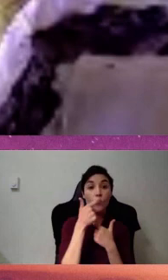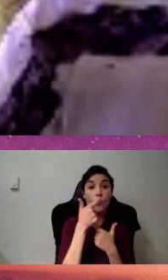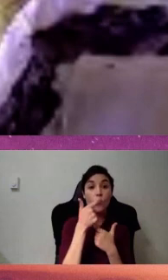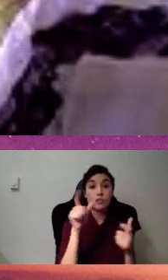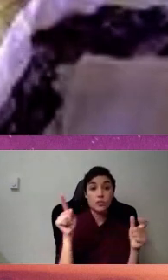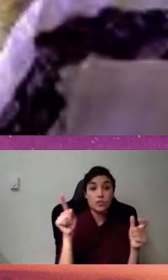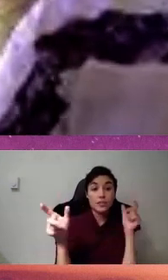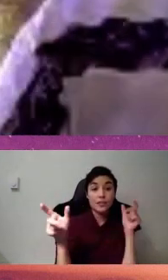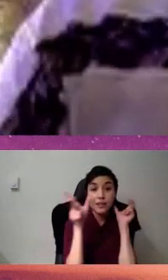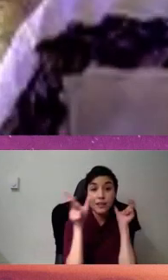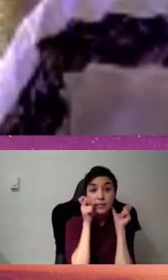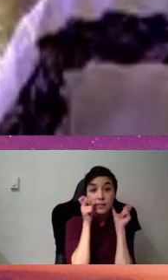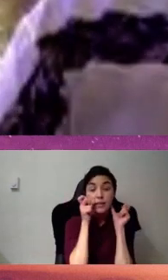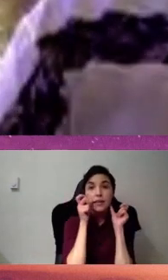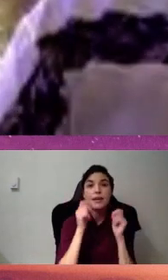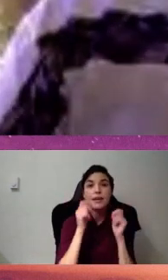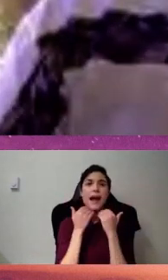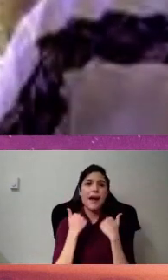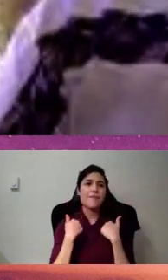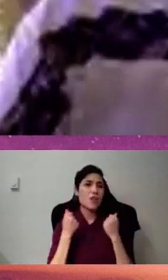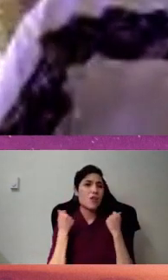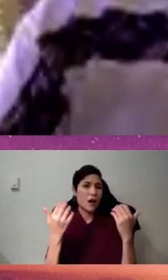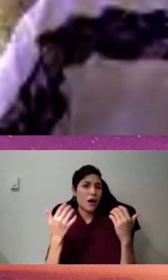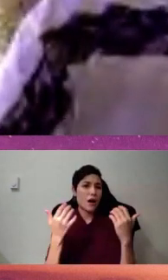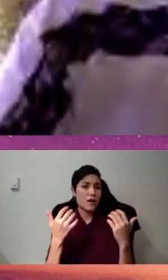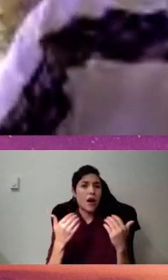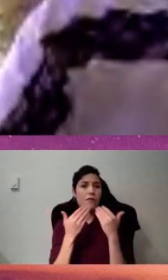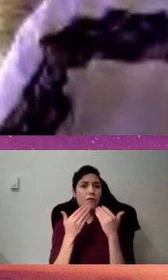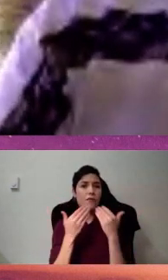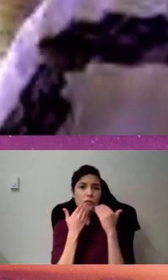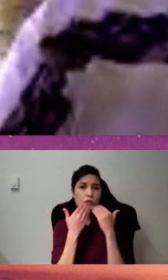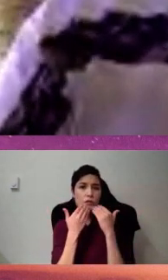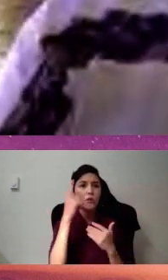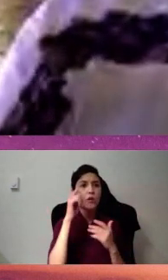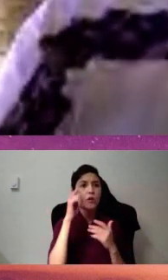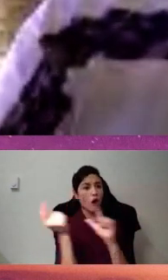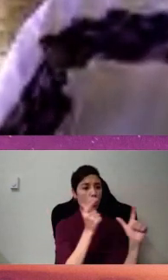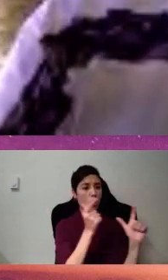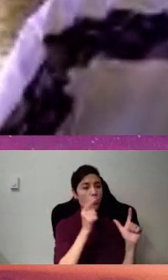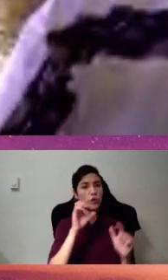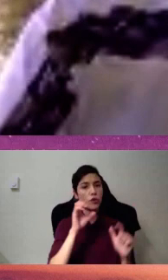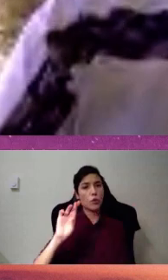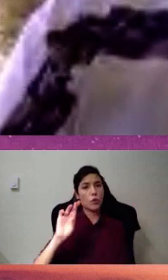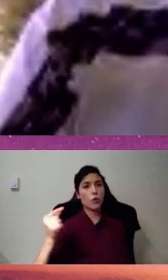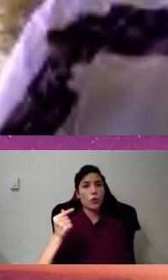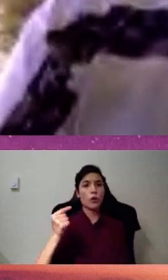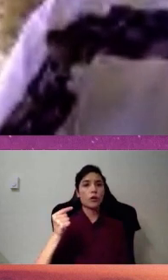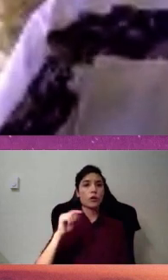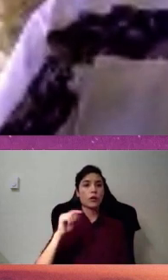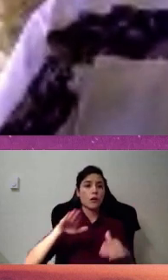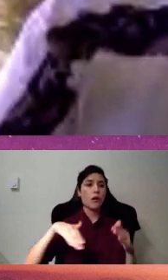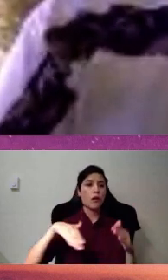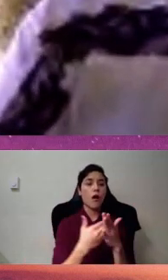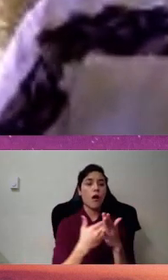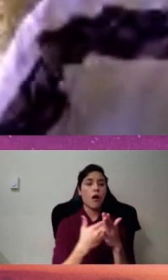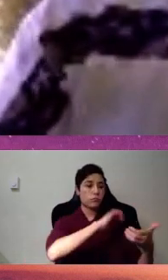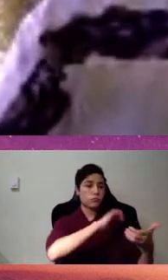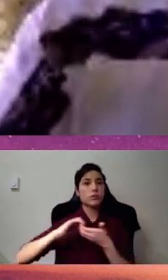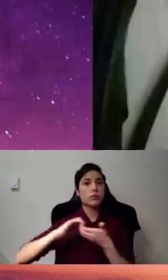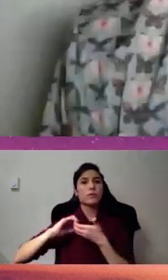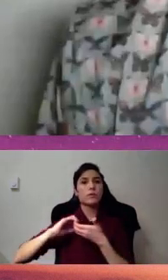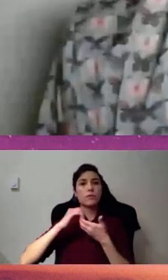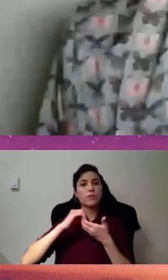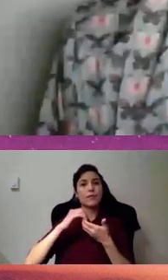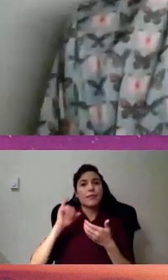partner organizations in this coalition for funding and making our gathering possible. Thank you so